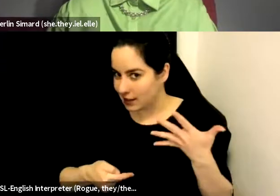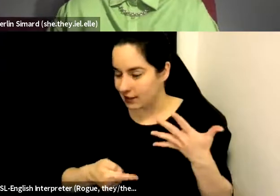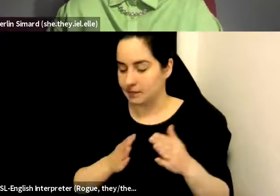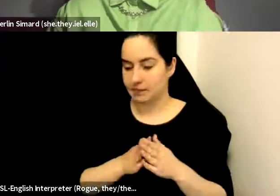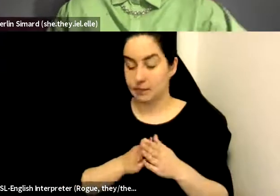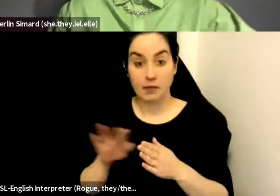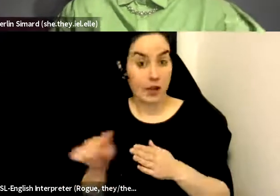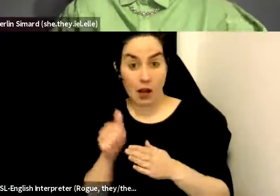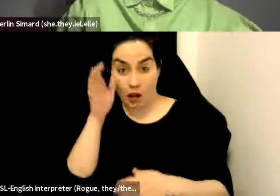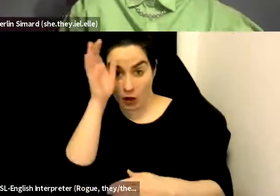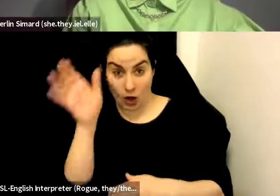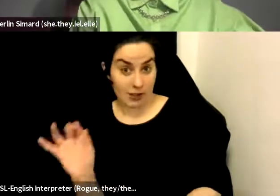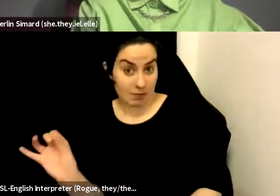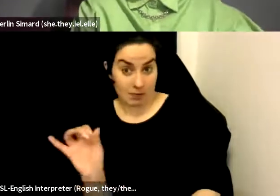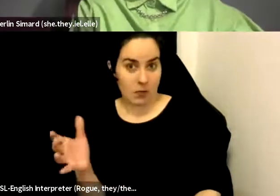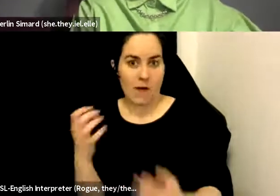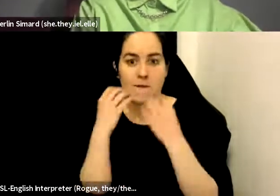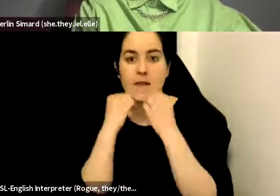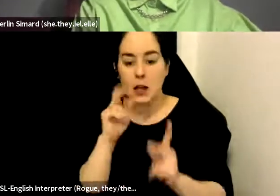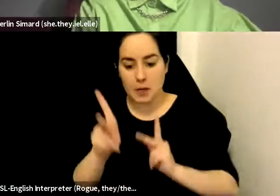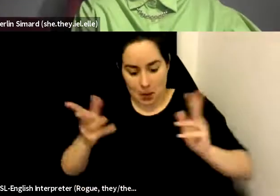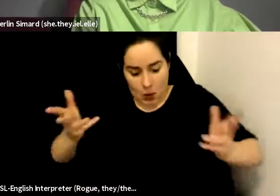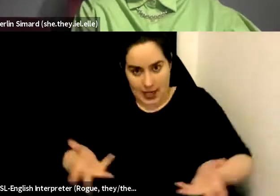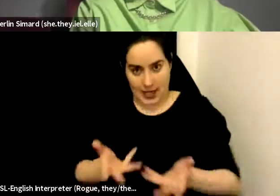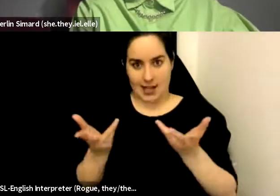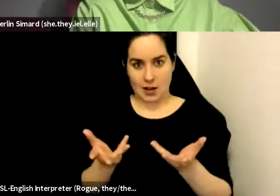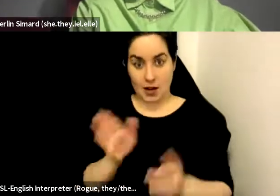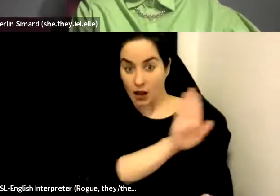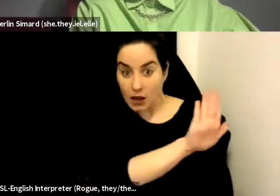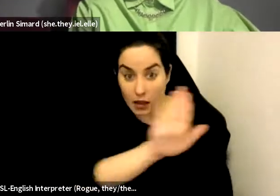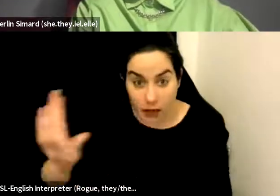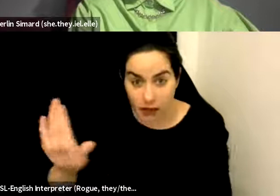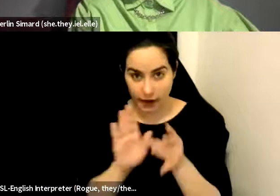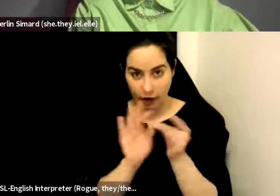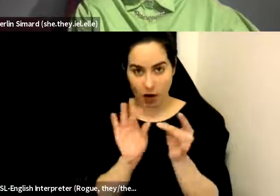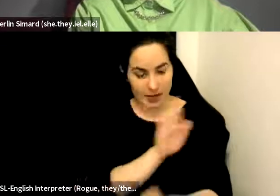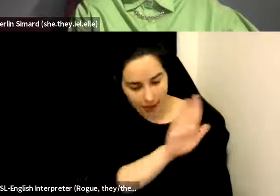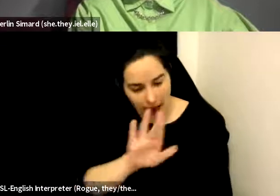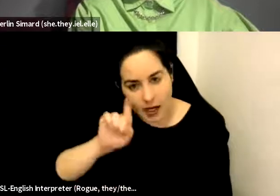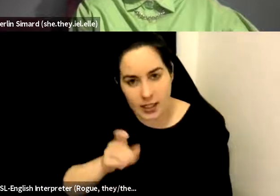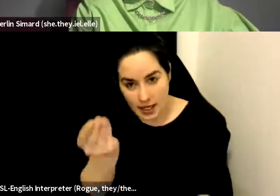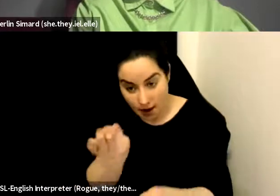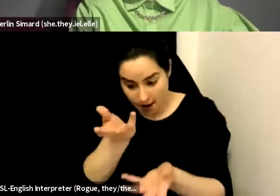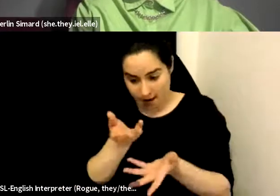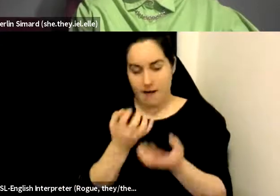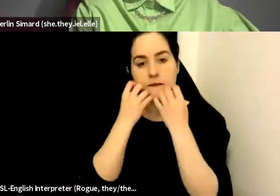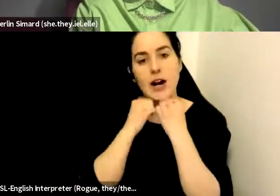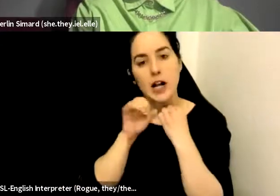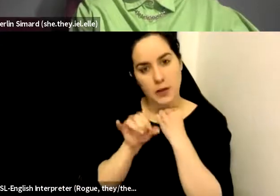room, valuing what you're hearing them say that they need, valuing the fact that